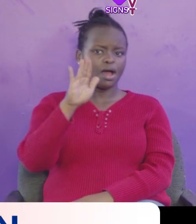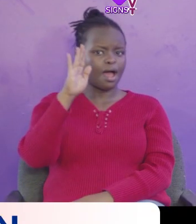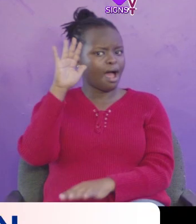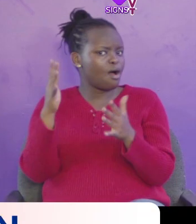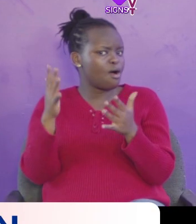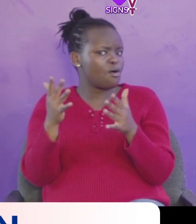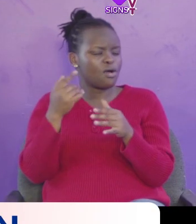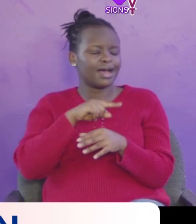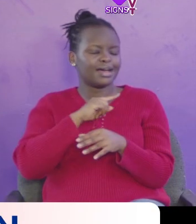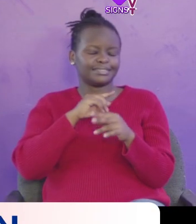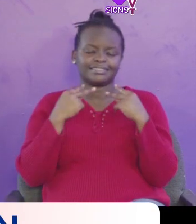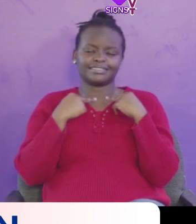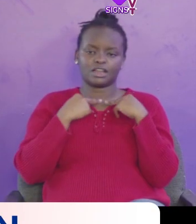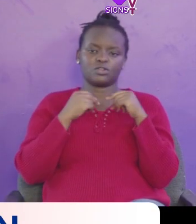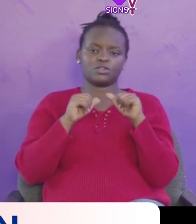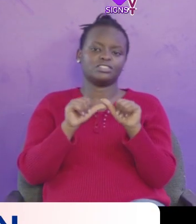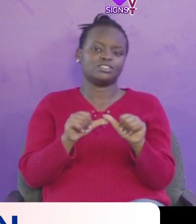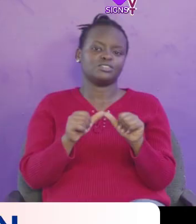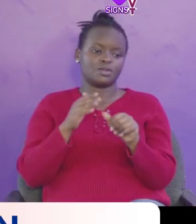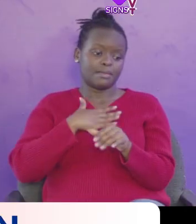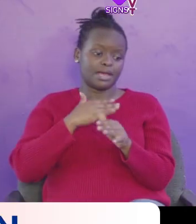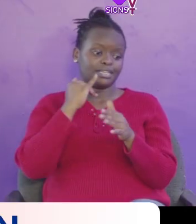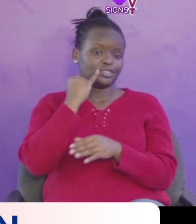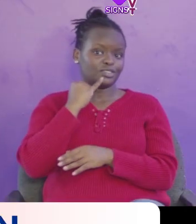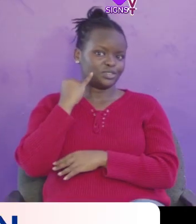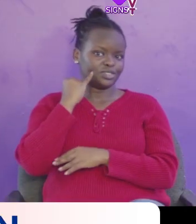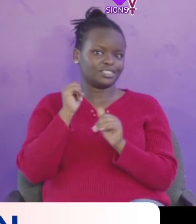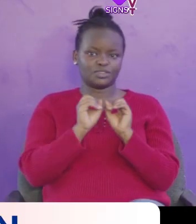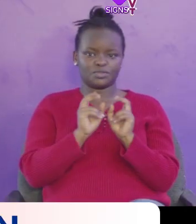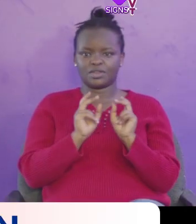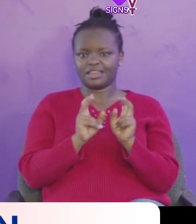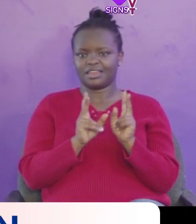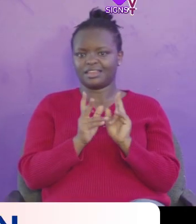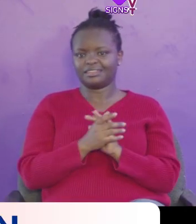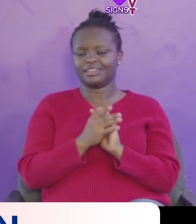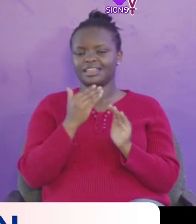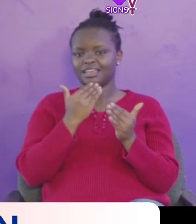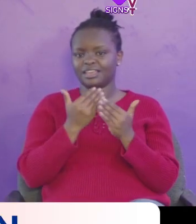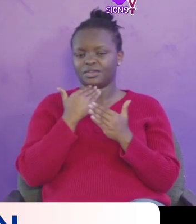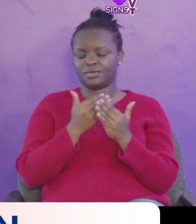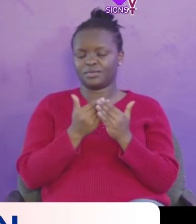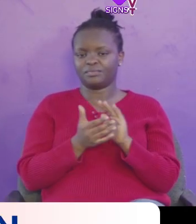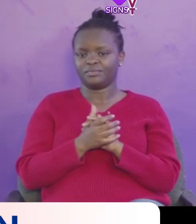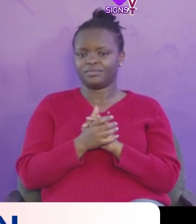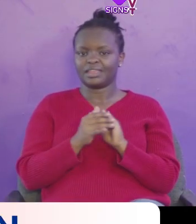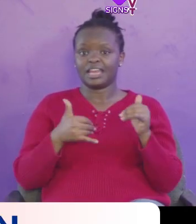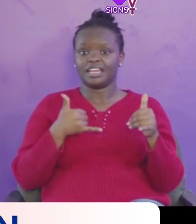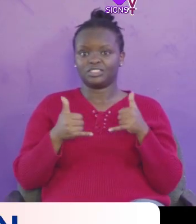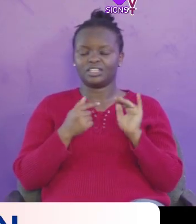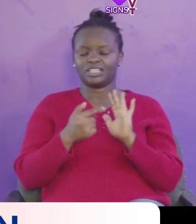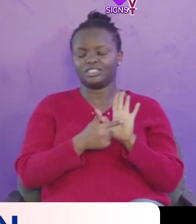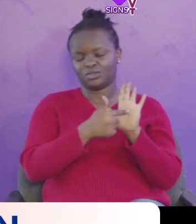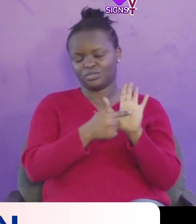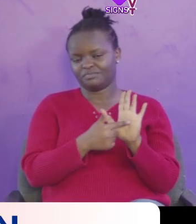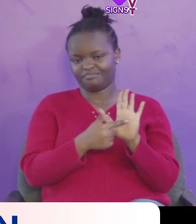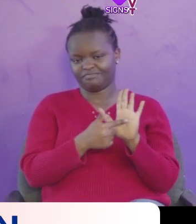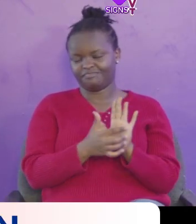Mnangangana. Thank you. Mi juice yangu iko usijali. Thank you. Enjoy the show.